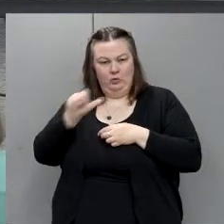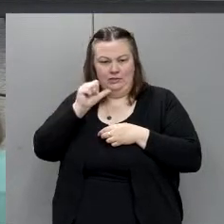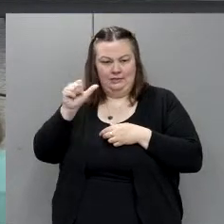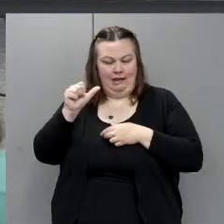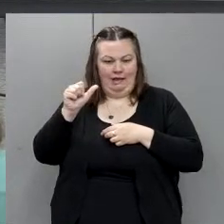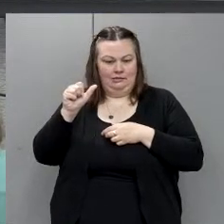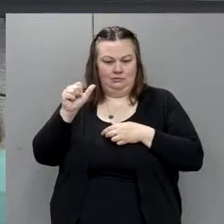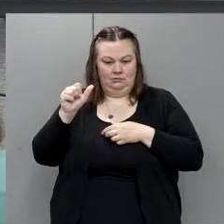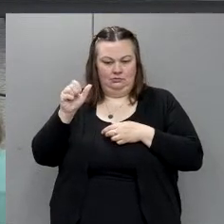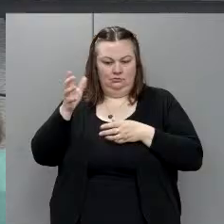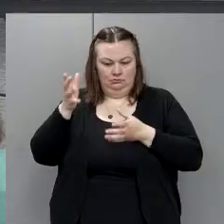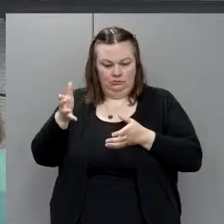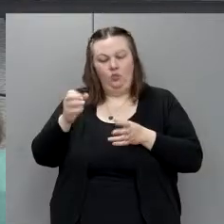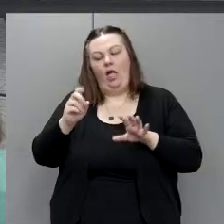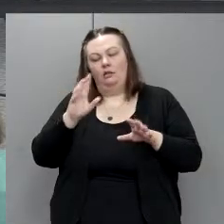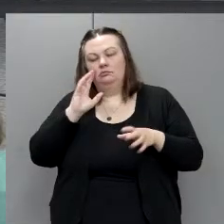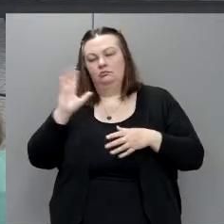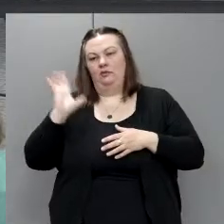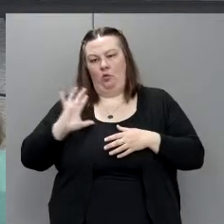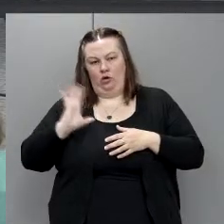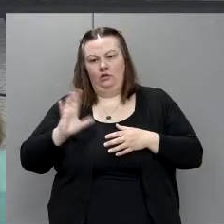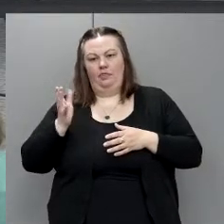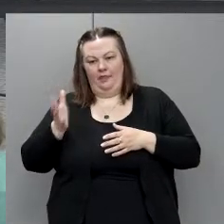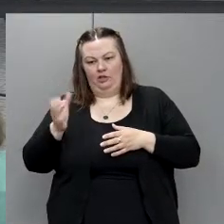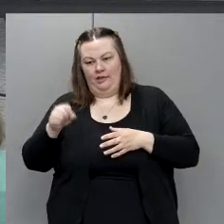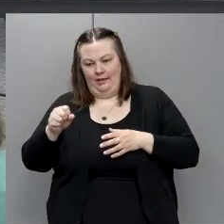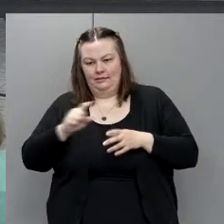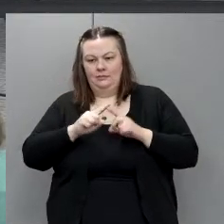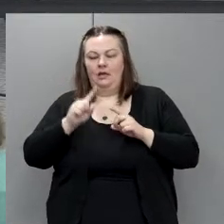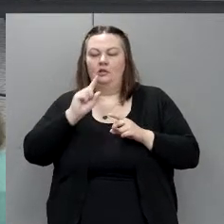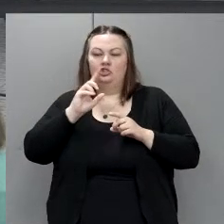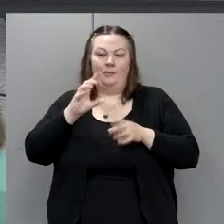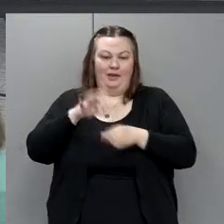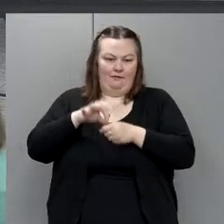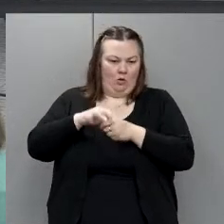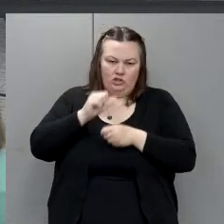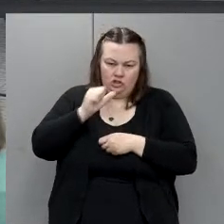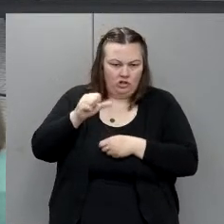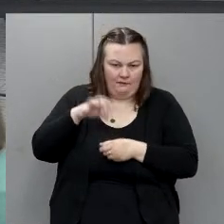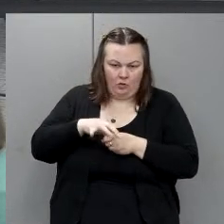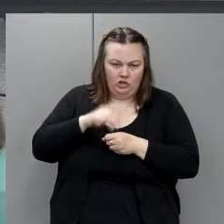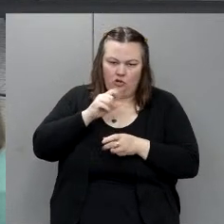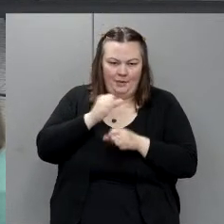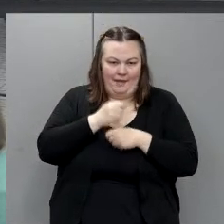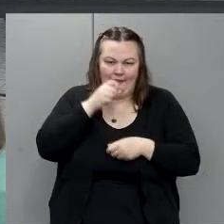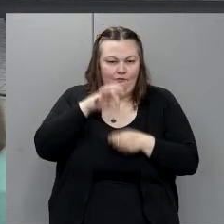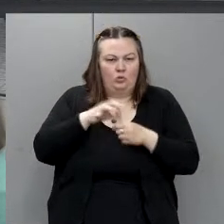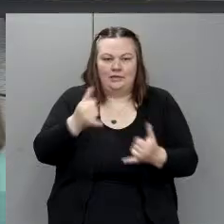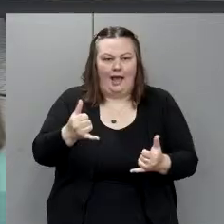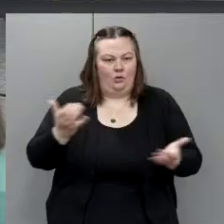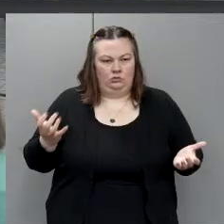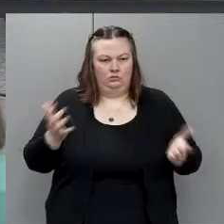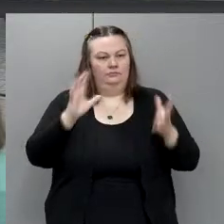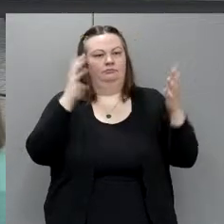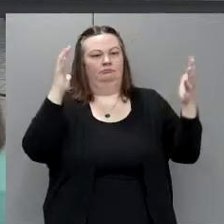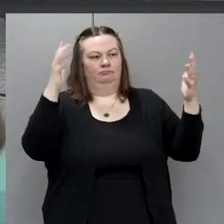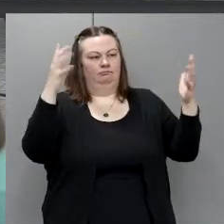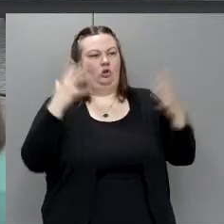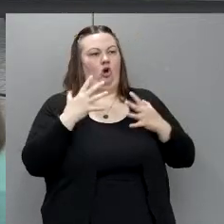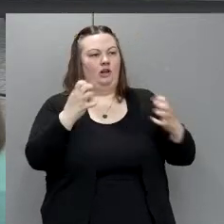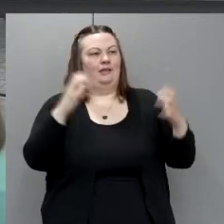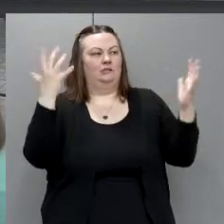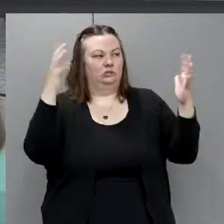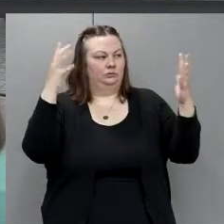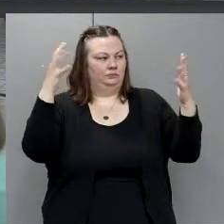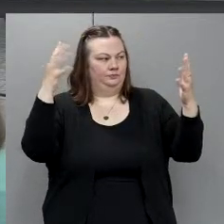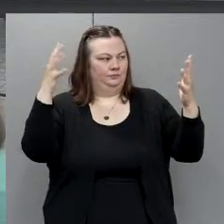present. She was present then, which she made a vote then, which she shouldn't have, and she shouldn't be making votes now. Well,